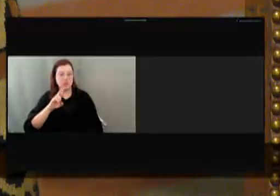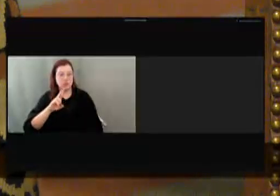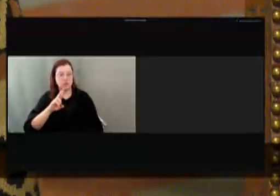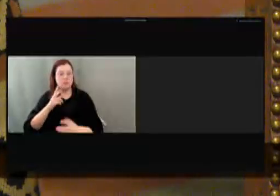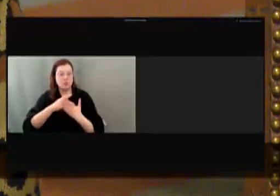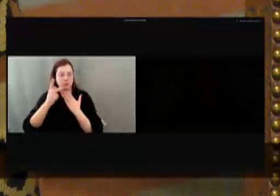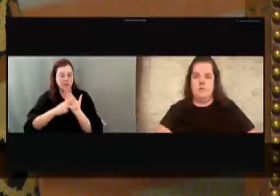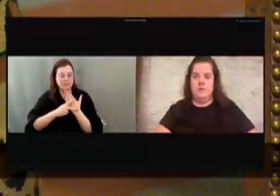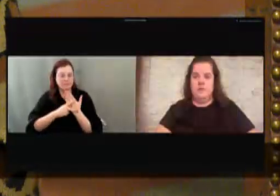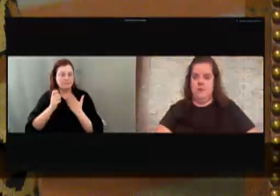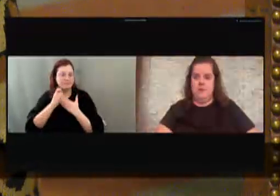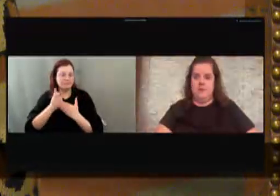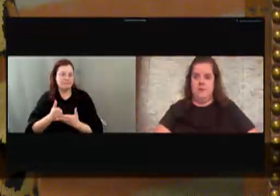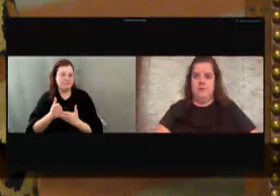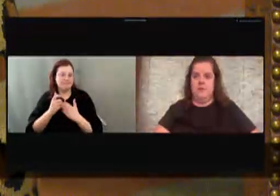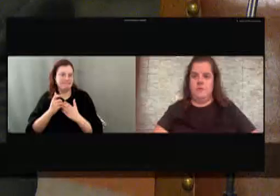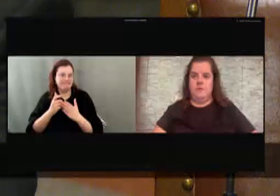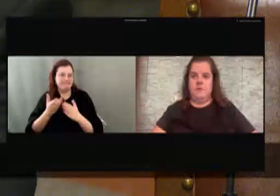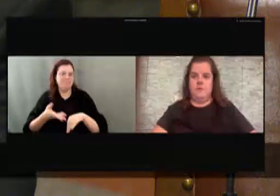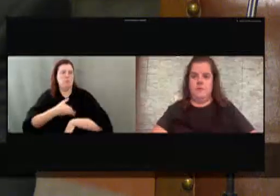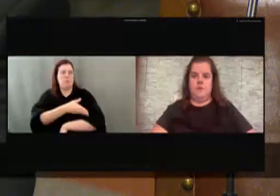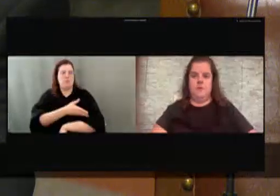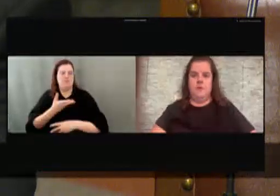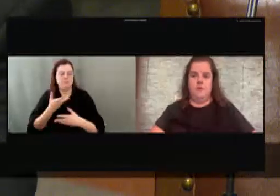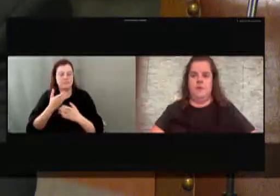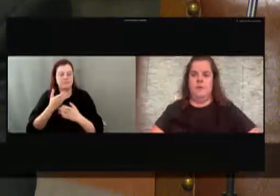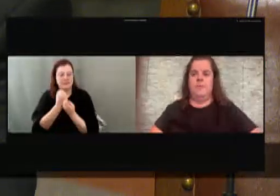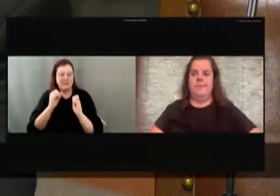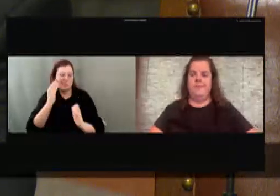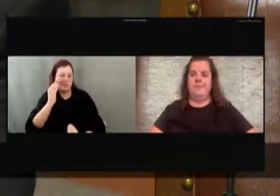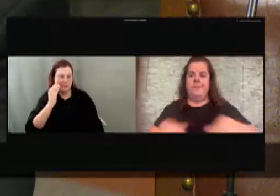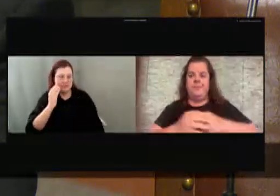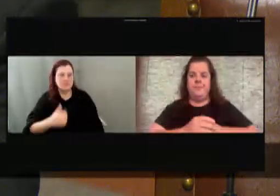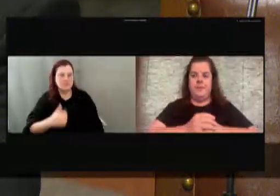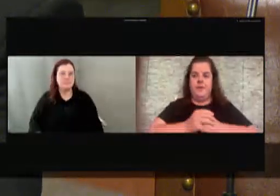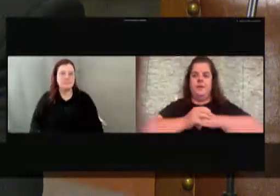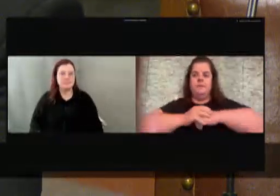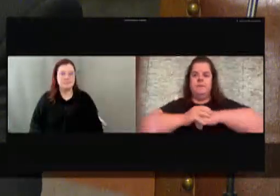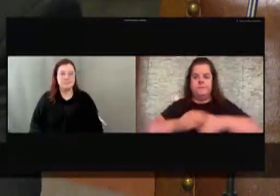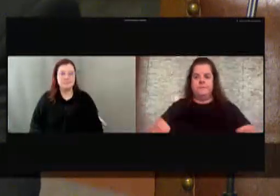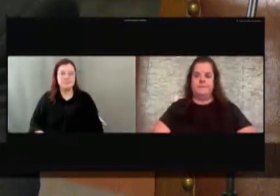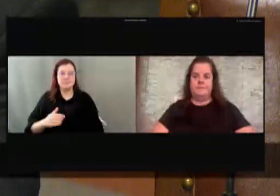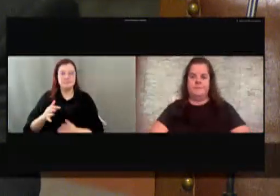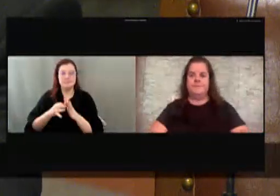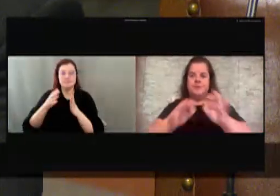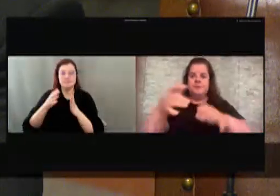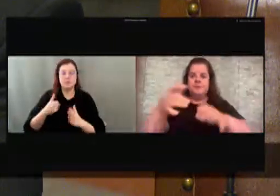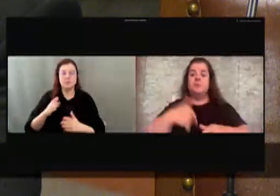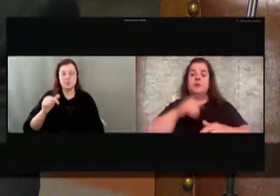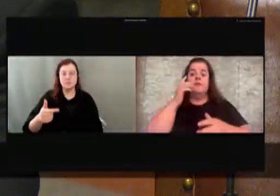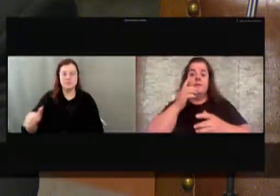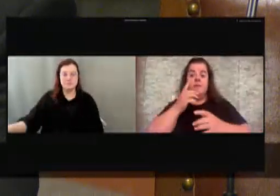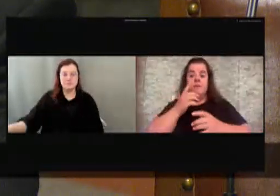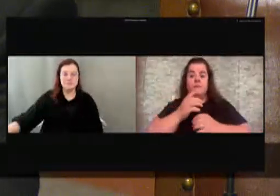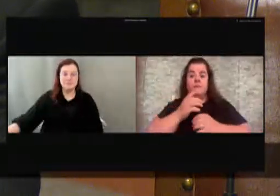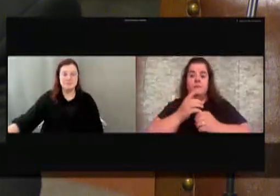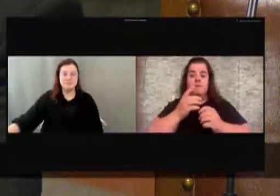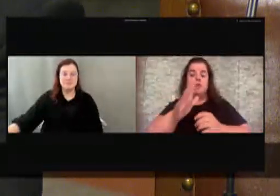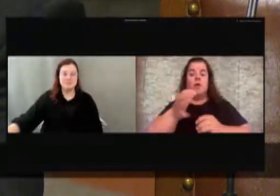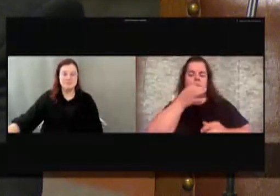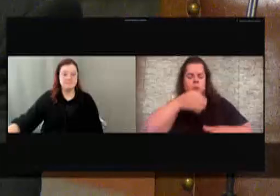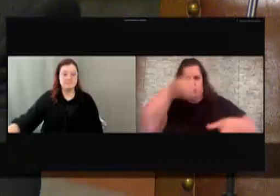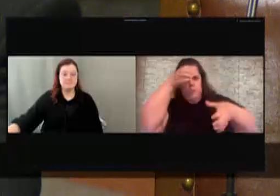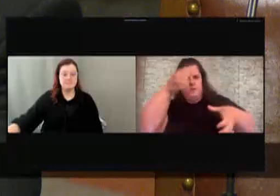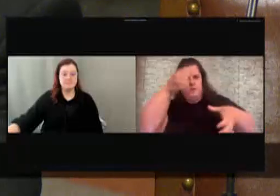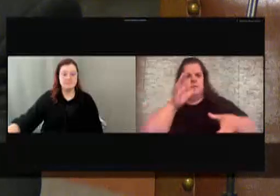increase safety awareness. Yeah, and just from, you know, your expertise, you know, what are kind of